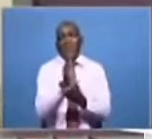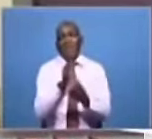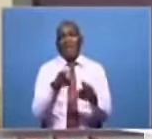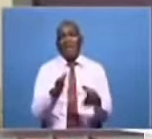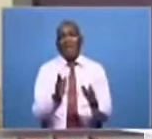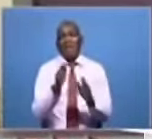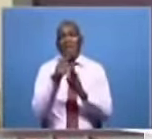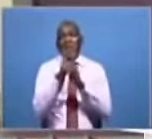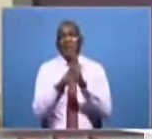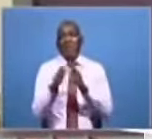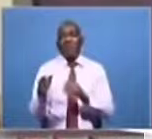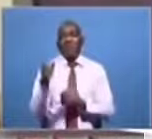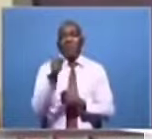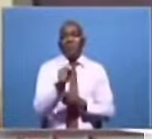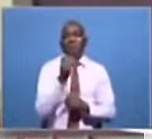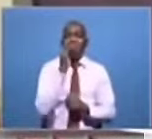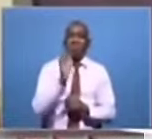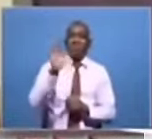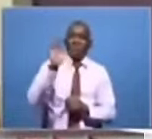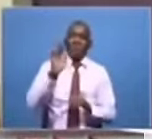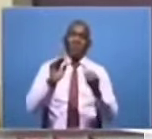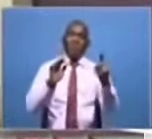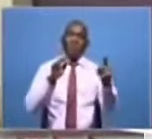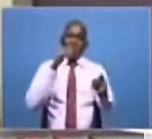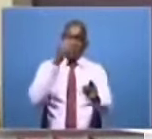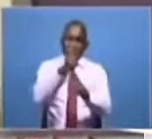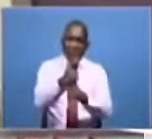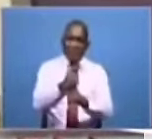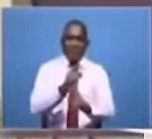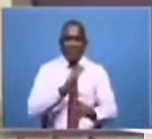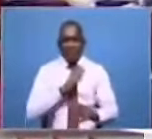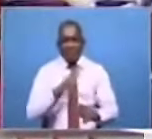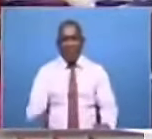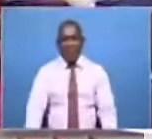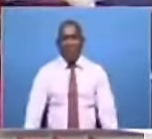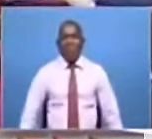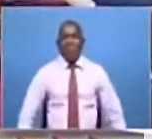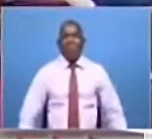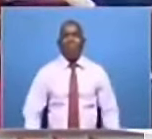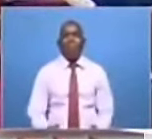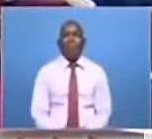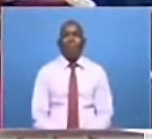permissible for lawyers to swear to affidavits. Very well. Yes.